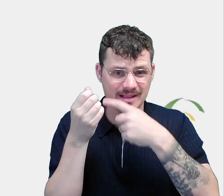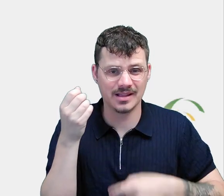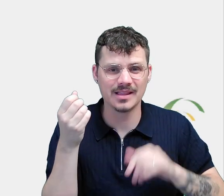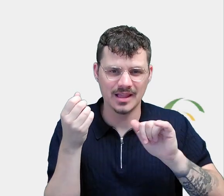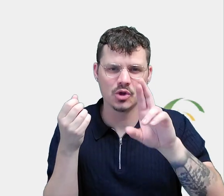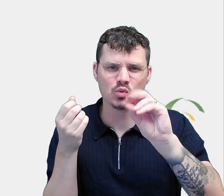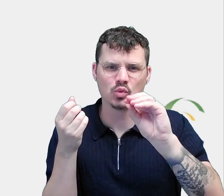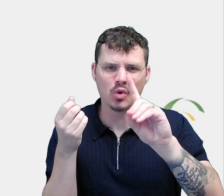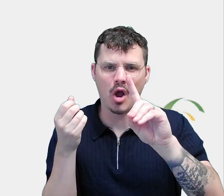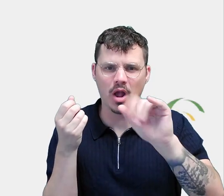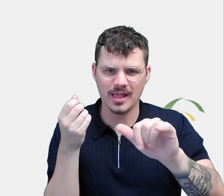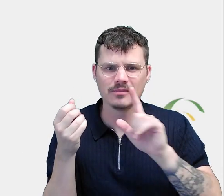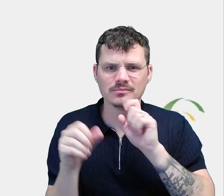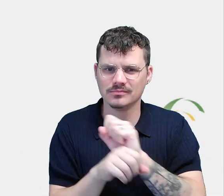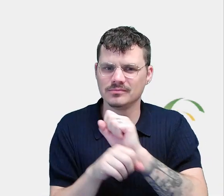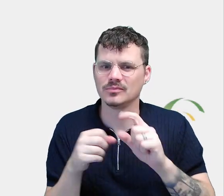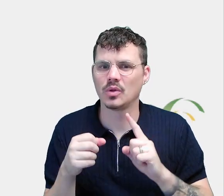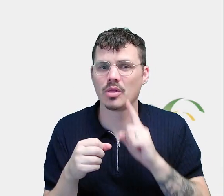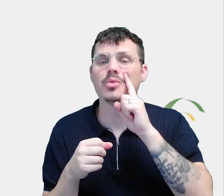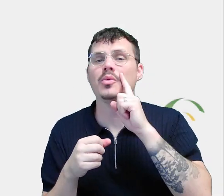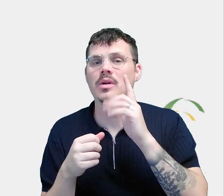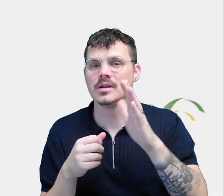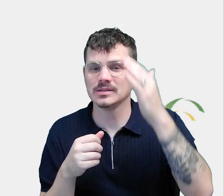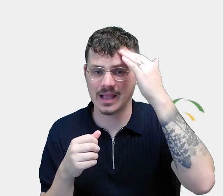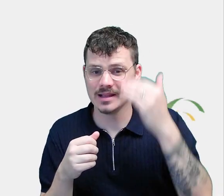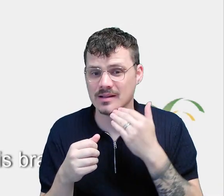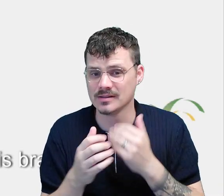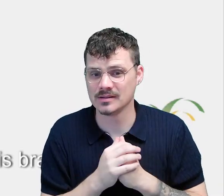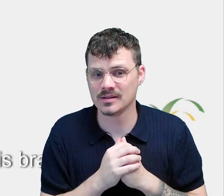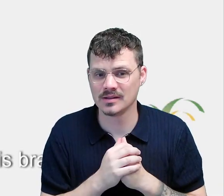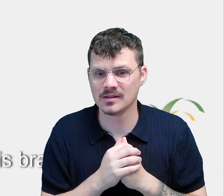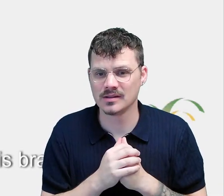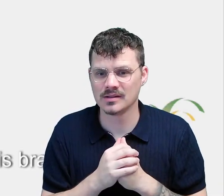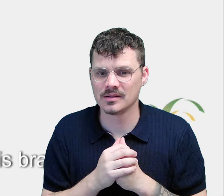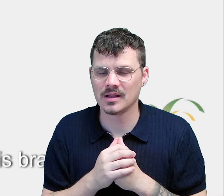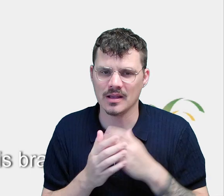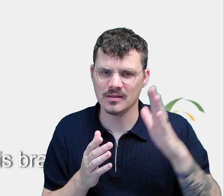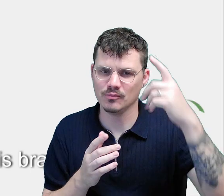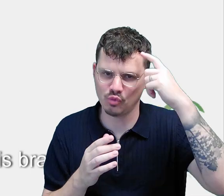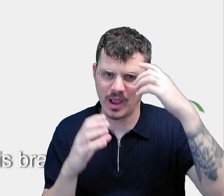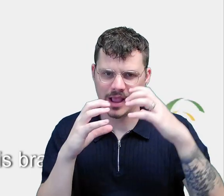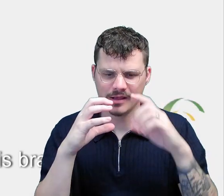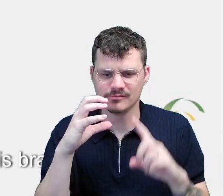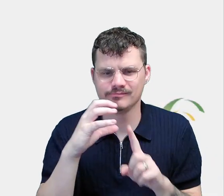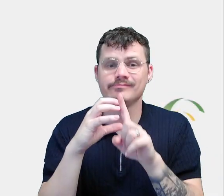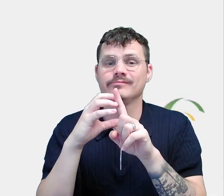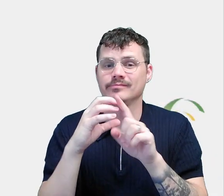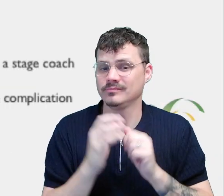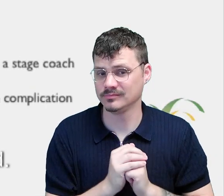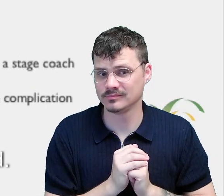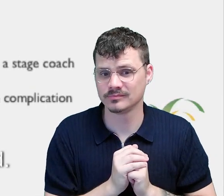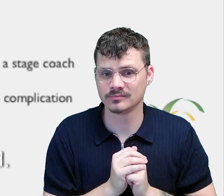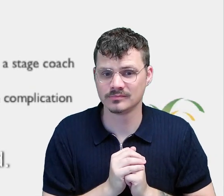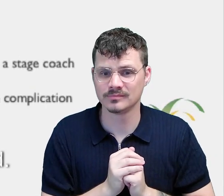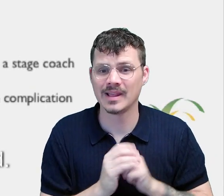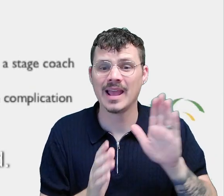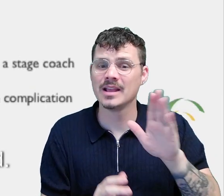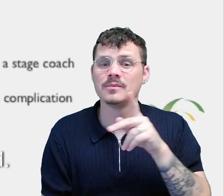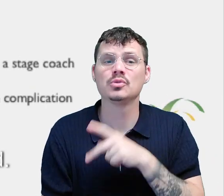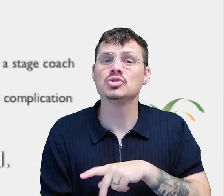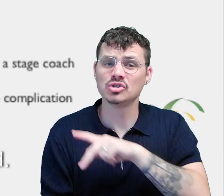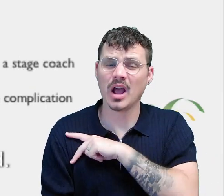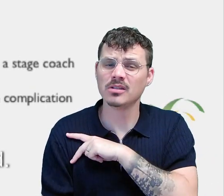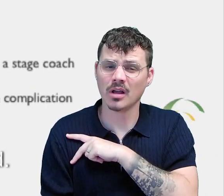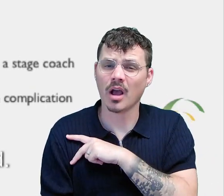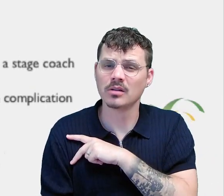rod that went through his head and through the anterior parts of his brain. His personality